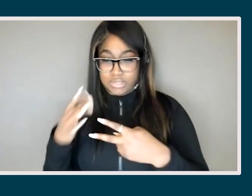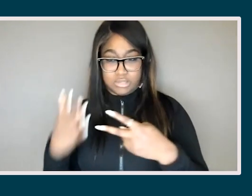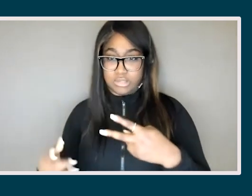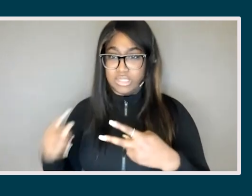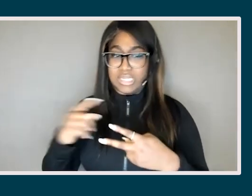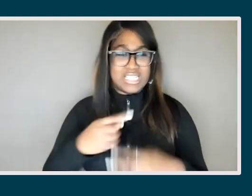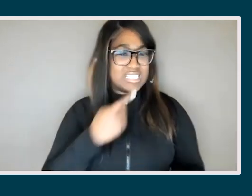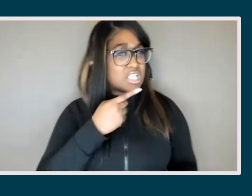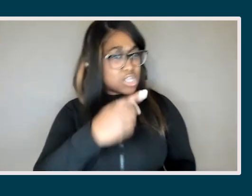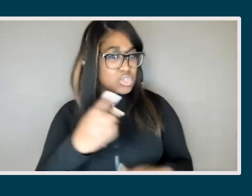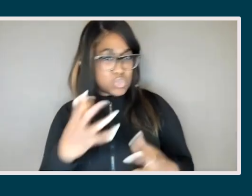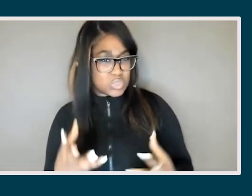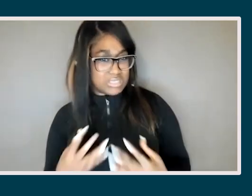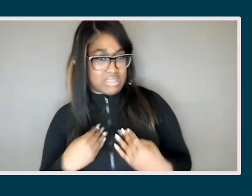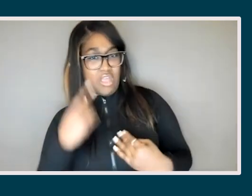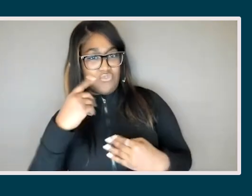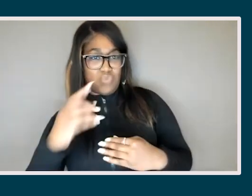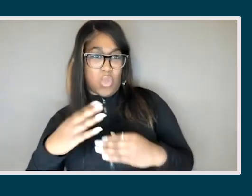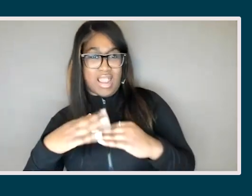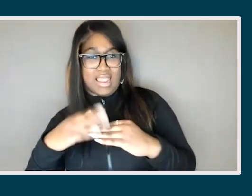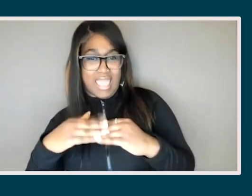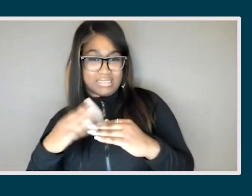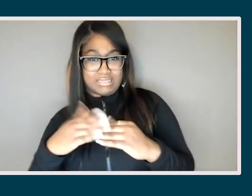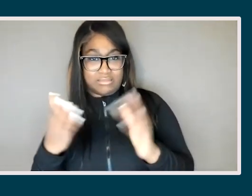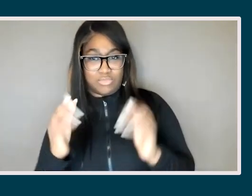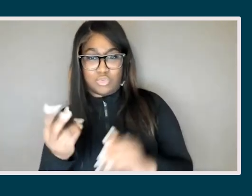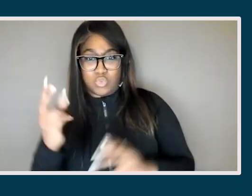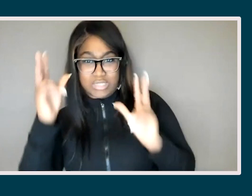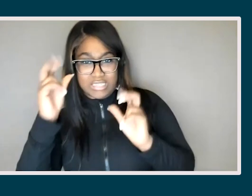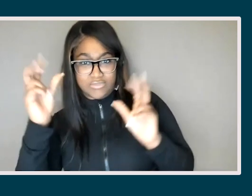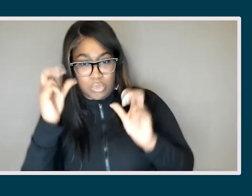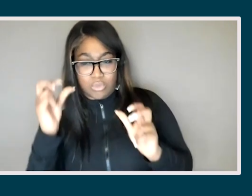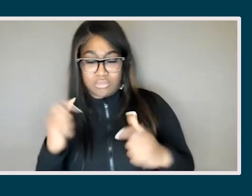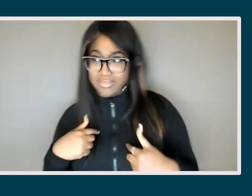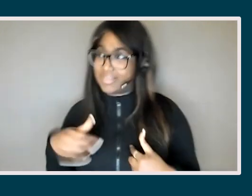just settling for the lesser of 2 evils. And I said, yes, I am.